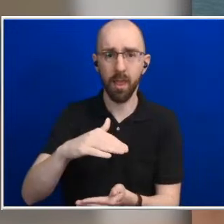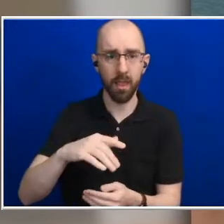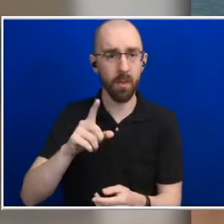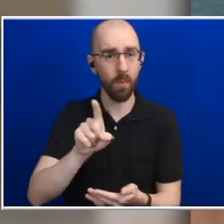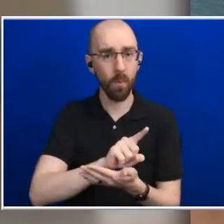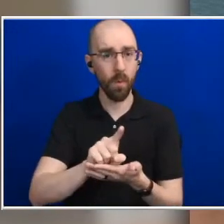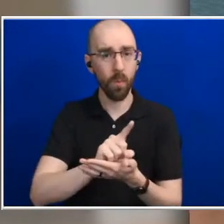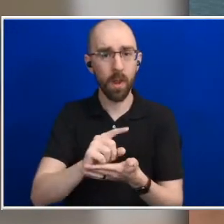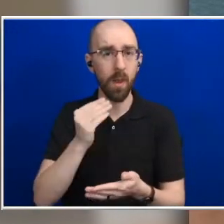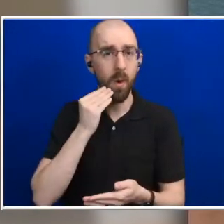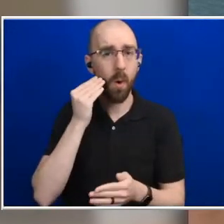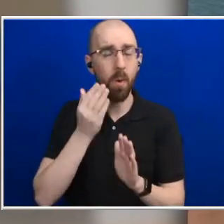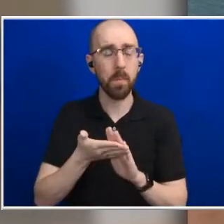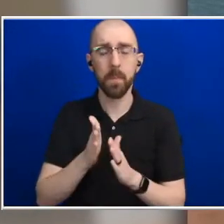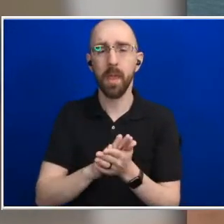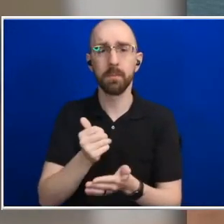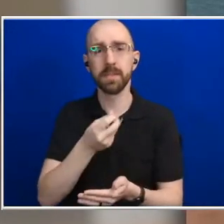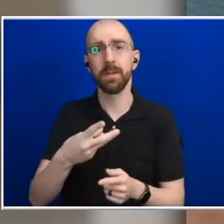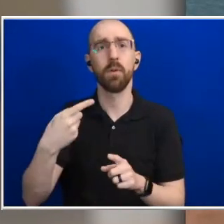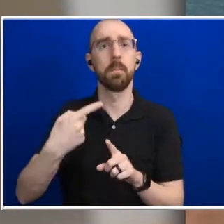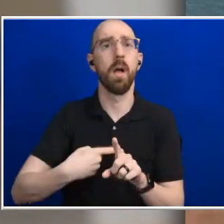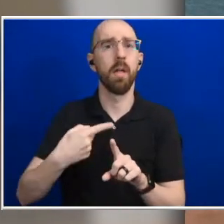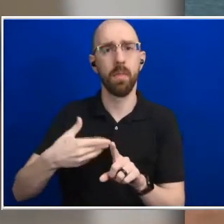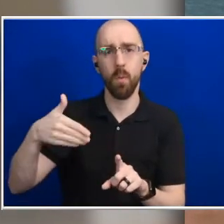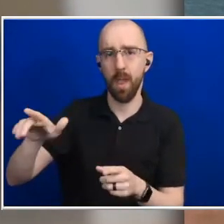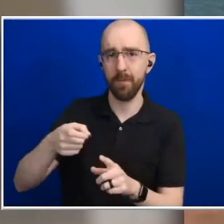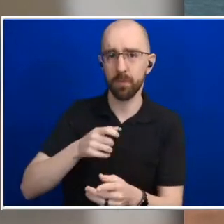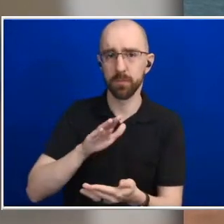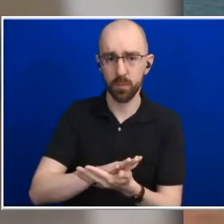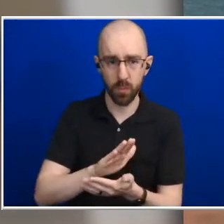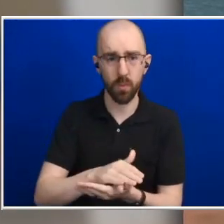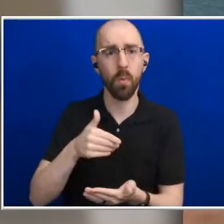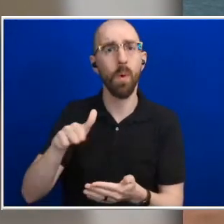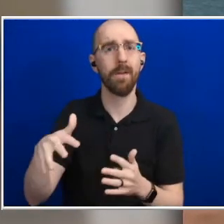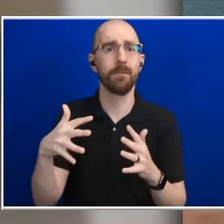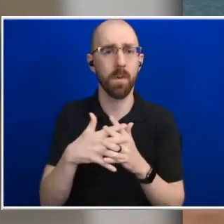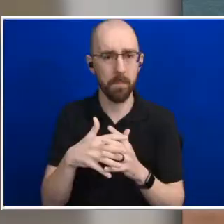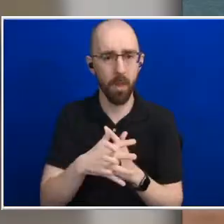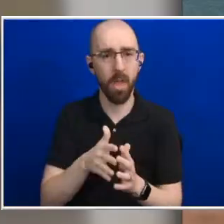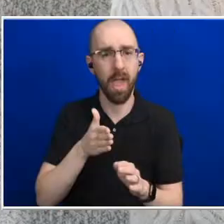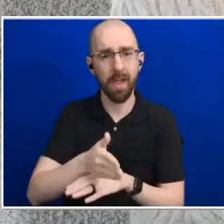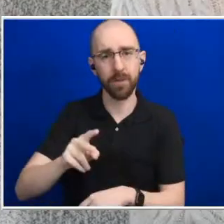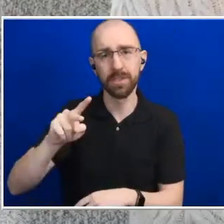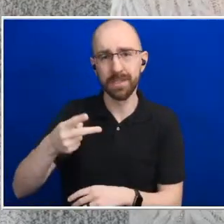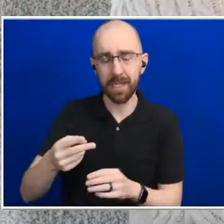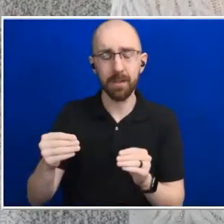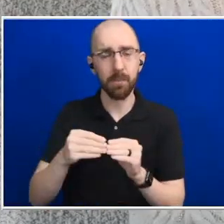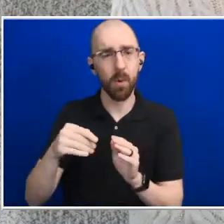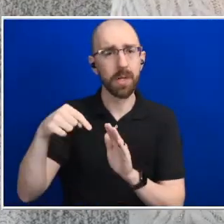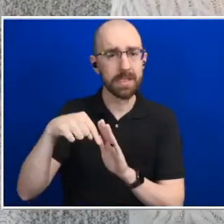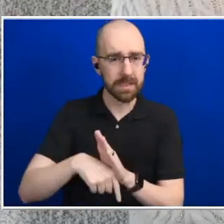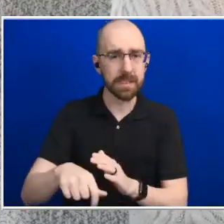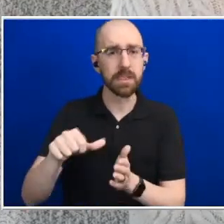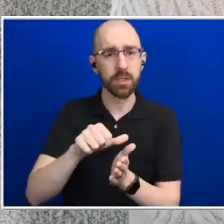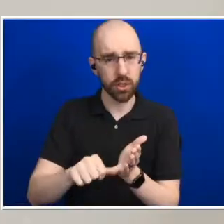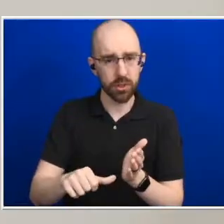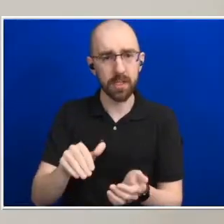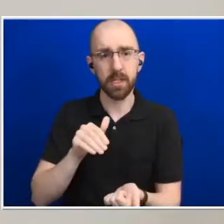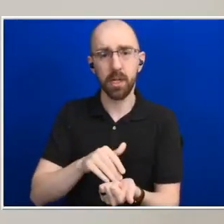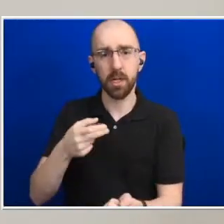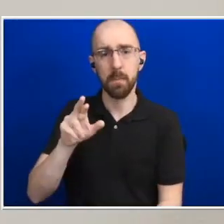into months away from school and football. And after a second, more extensive surgery, Dr. Powers had looked at him and said, hey,